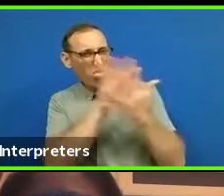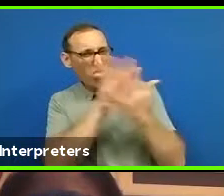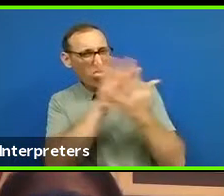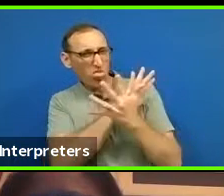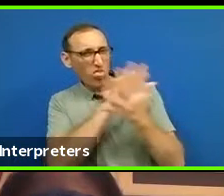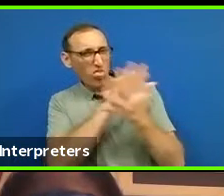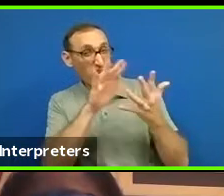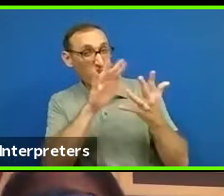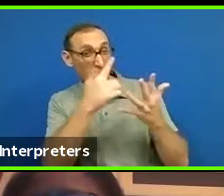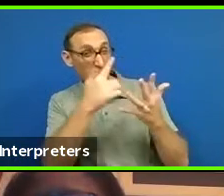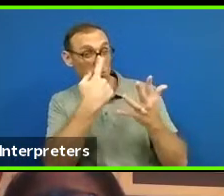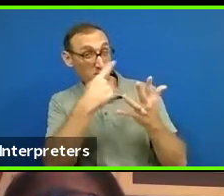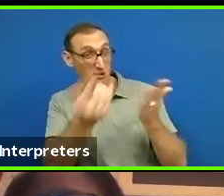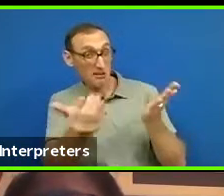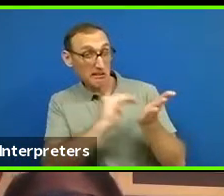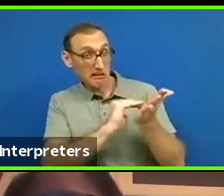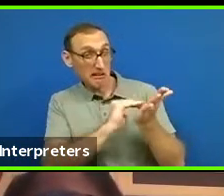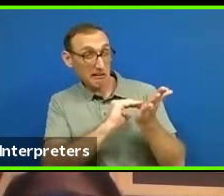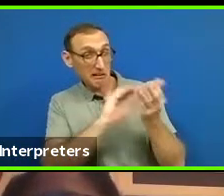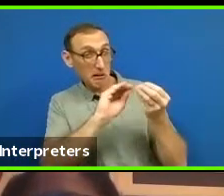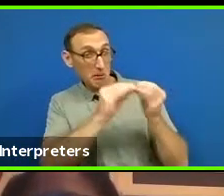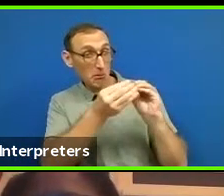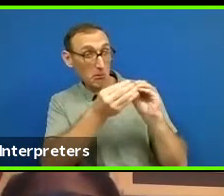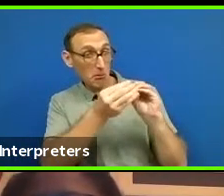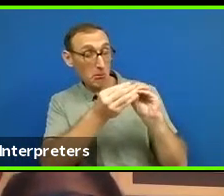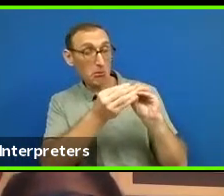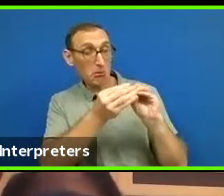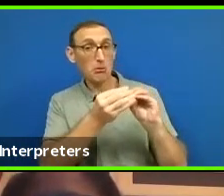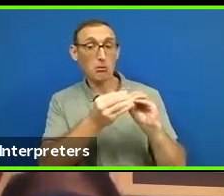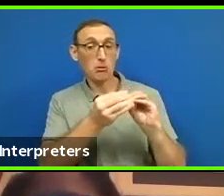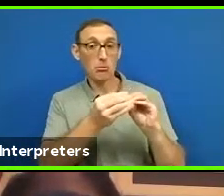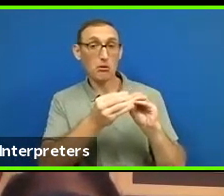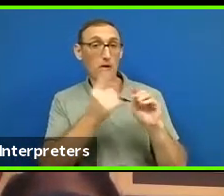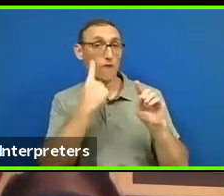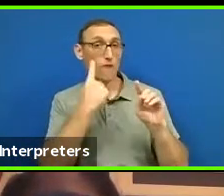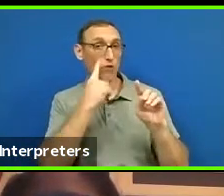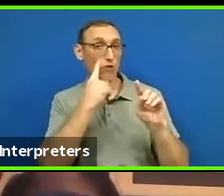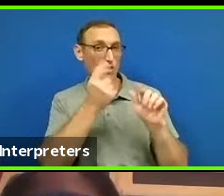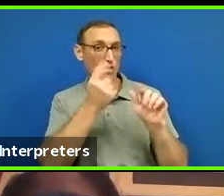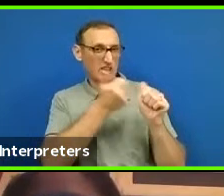100,000? 200. Okay. 206.